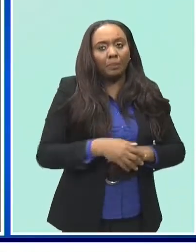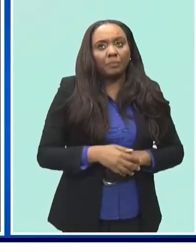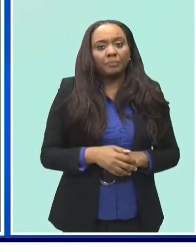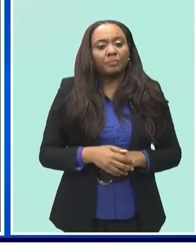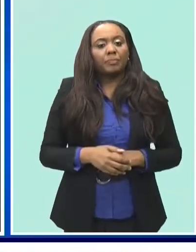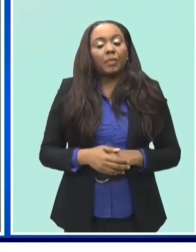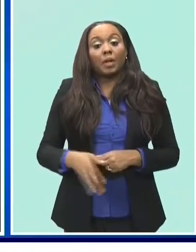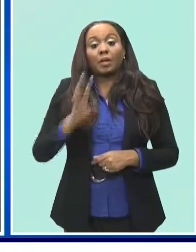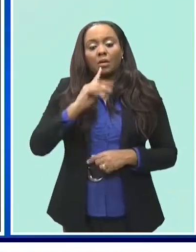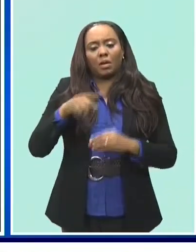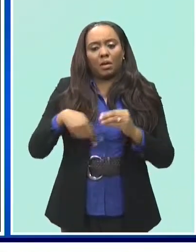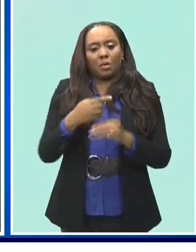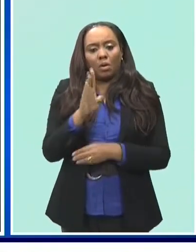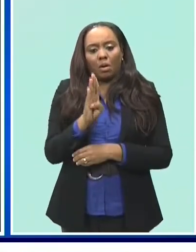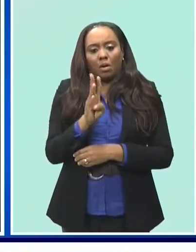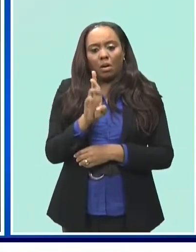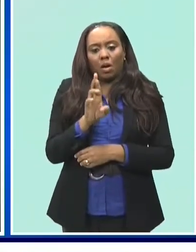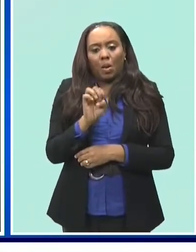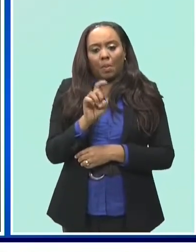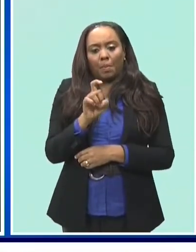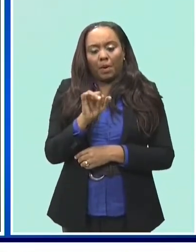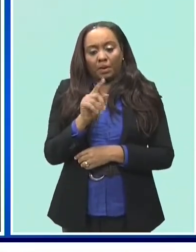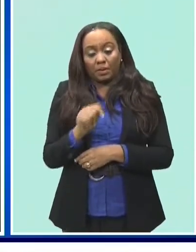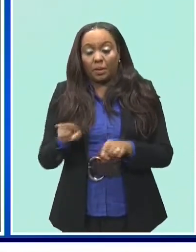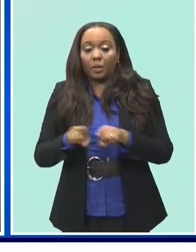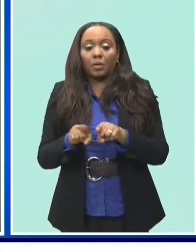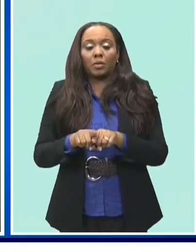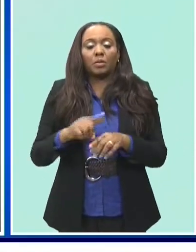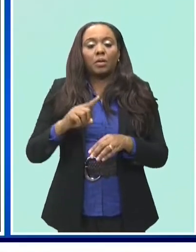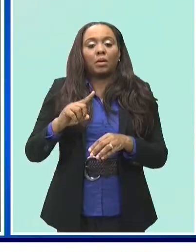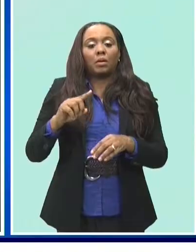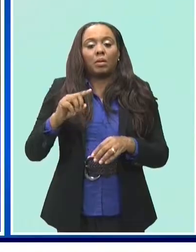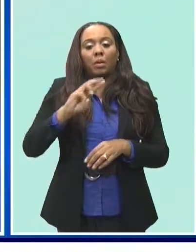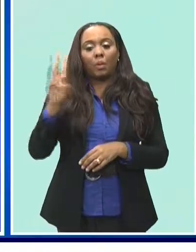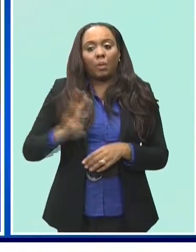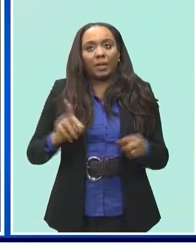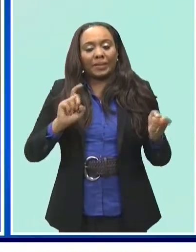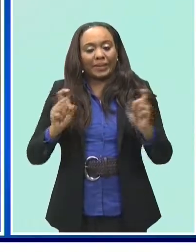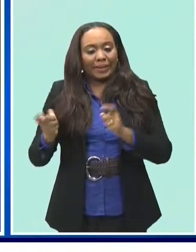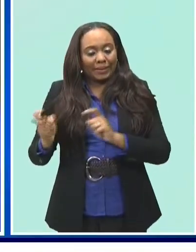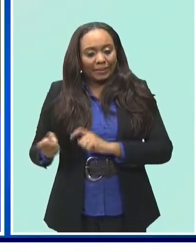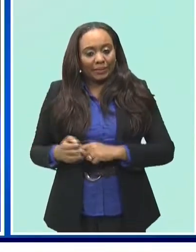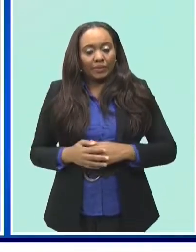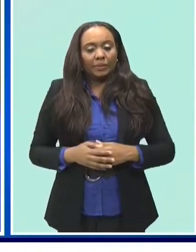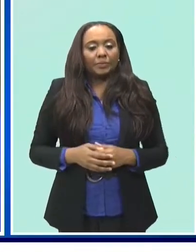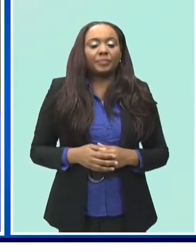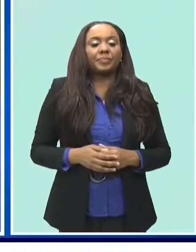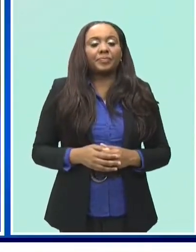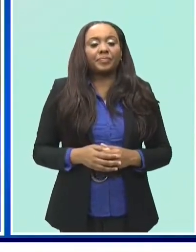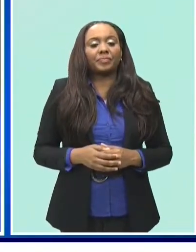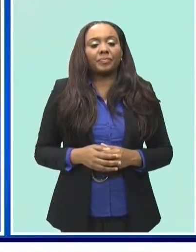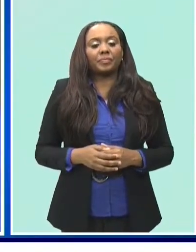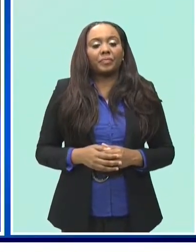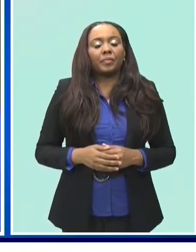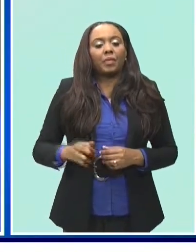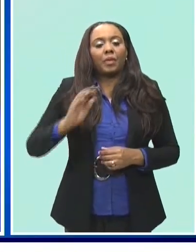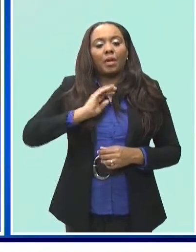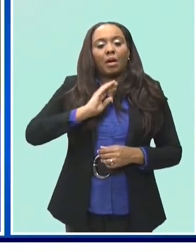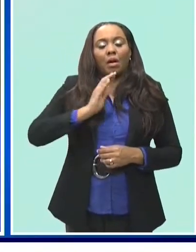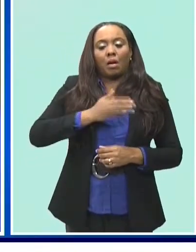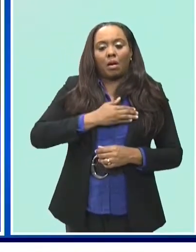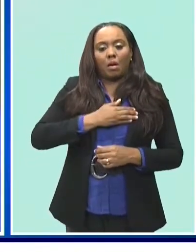island's exposure not only to climate change but financial shocks. Our exports and our